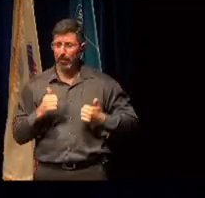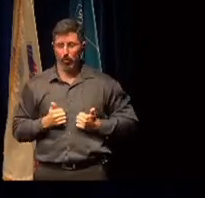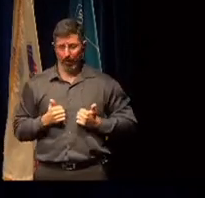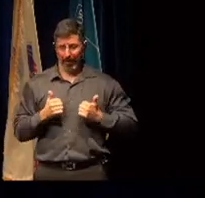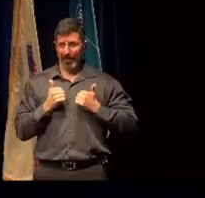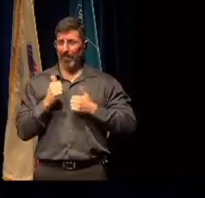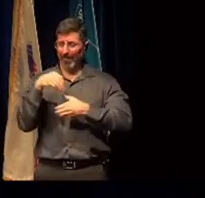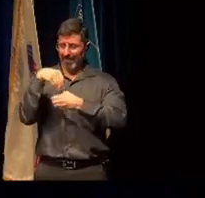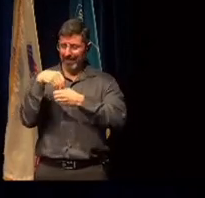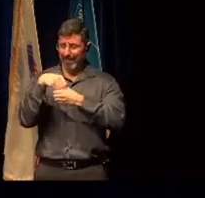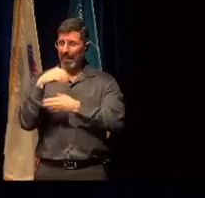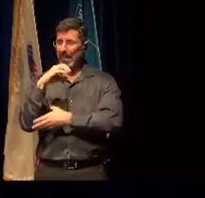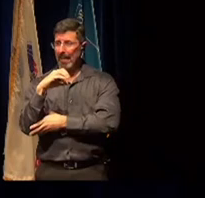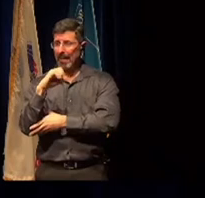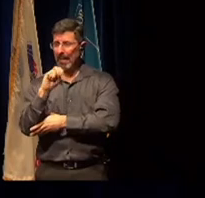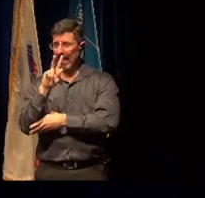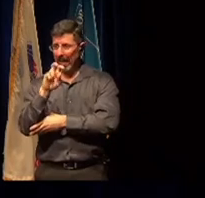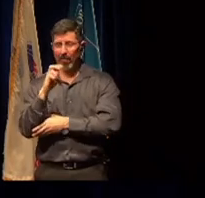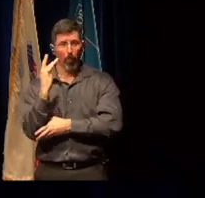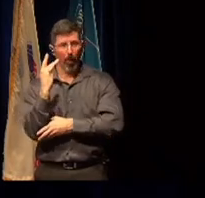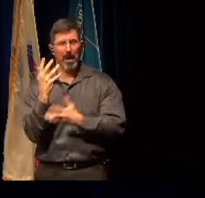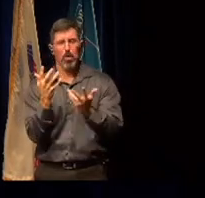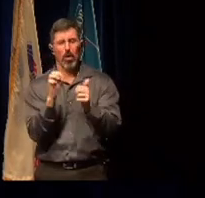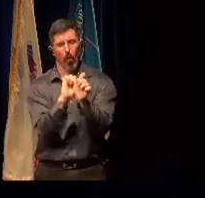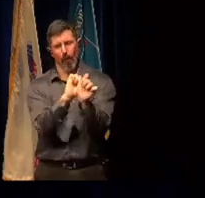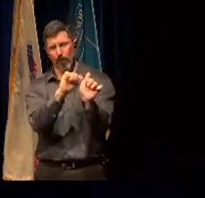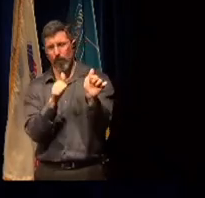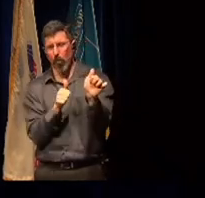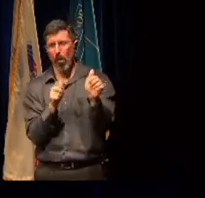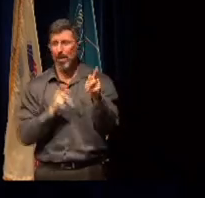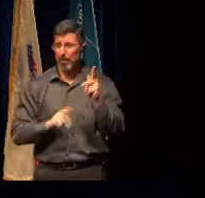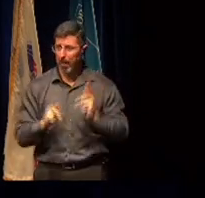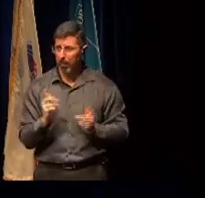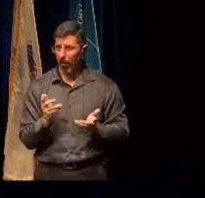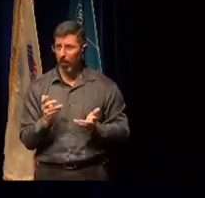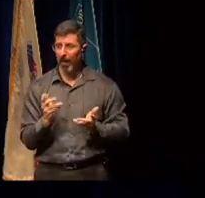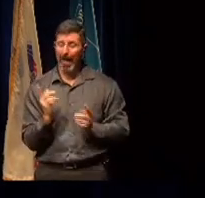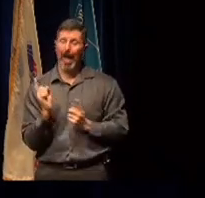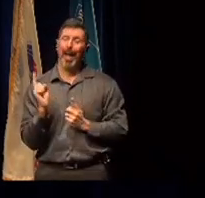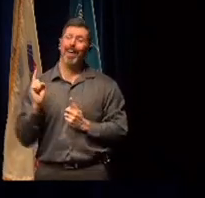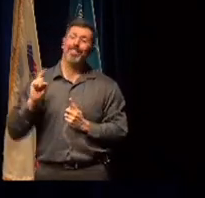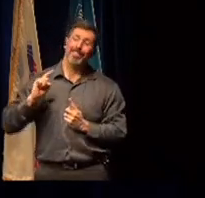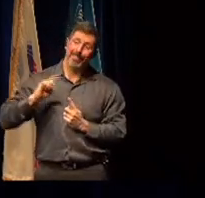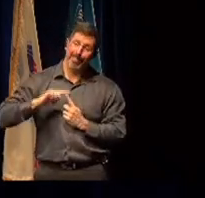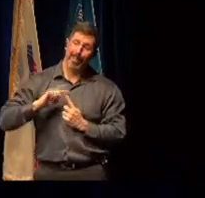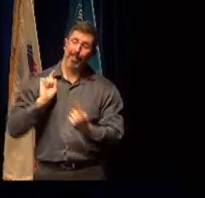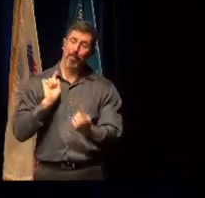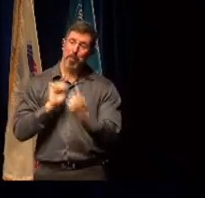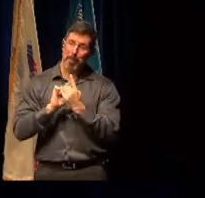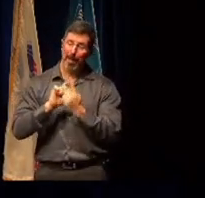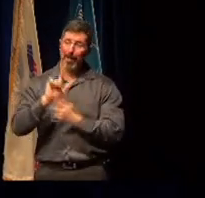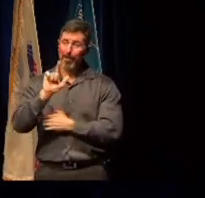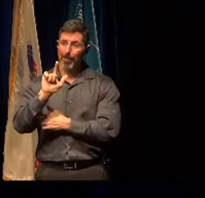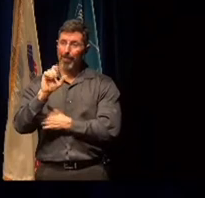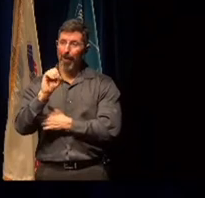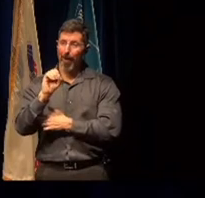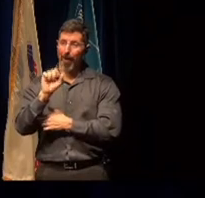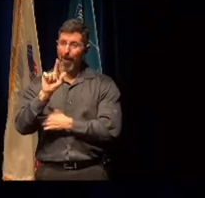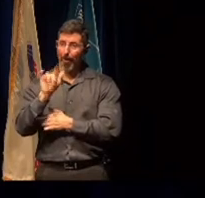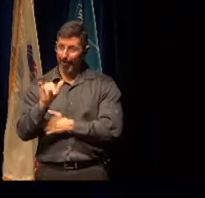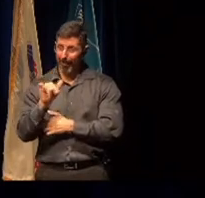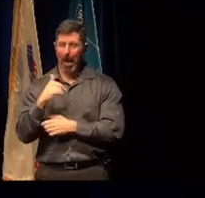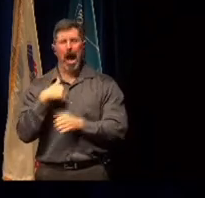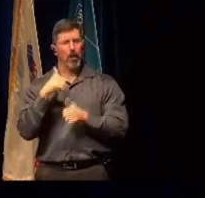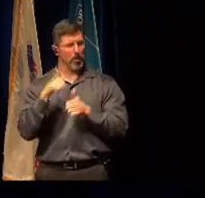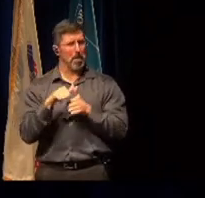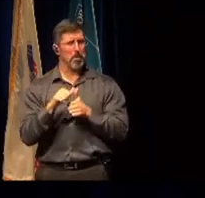attempt to keep a safe distance from people. That was until Lolly came into the picture. I remember